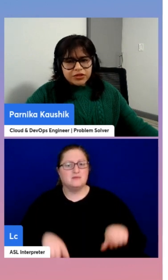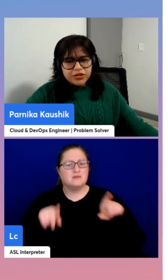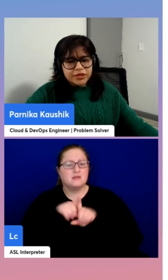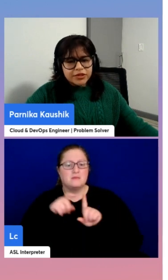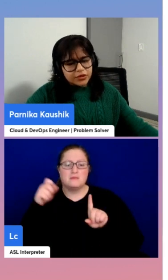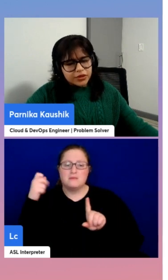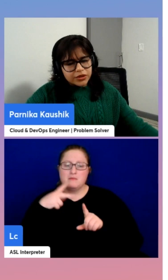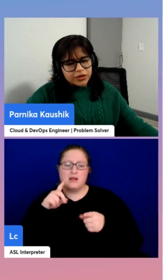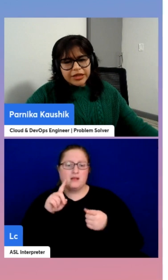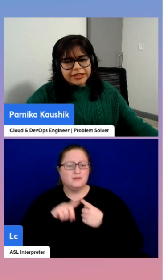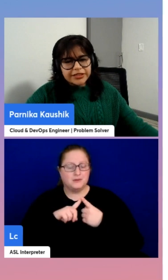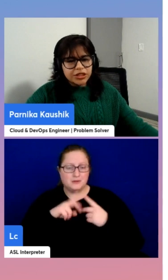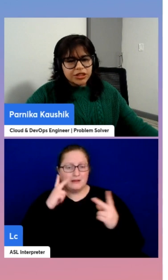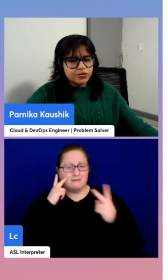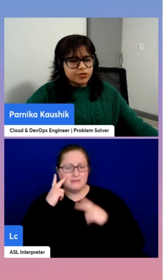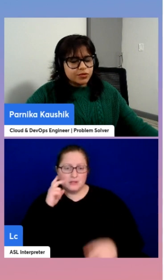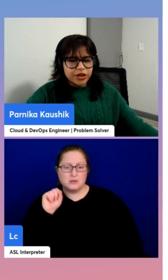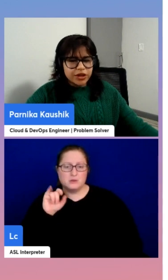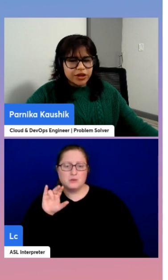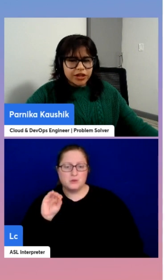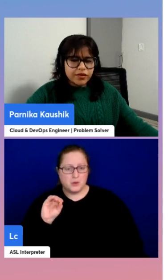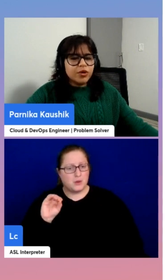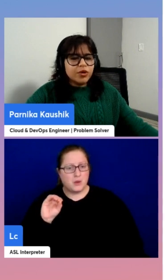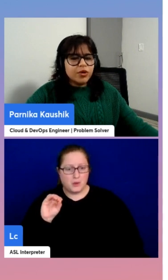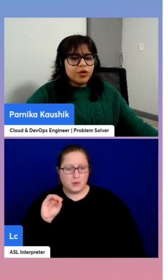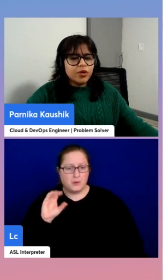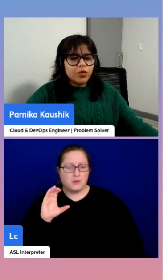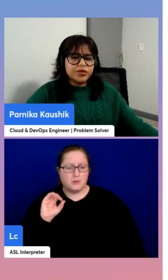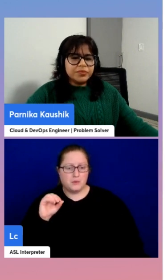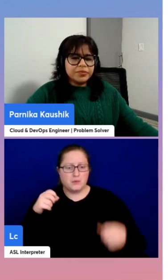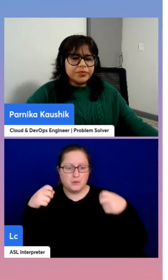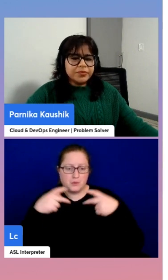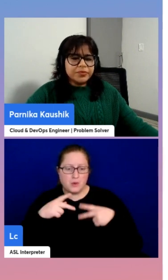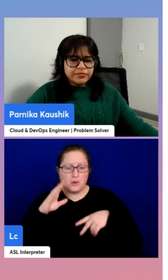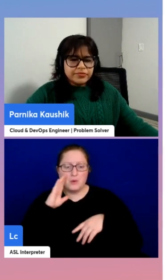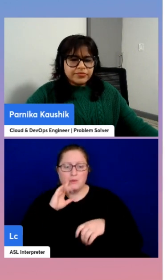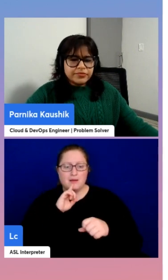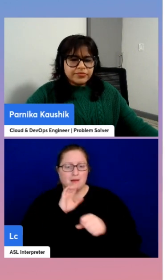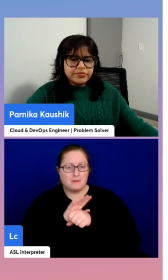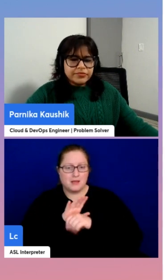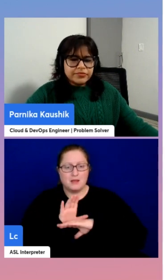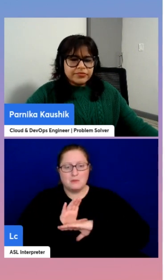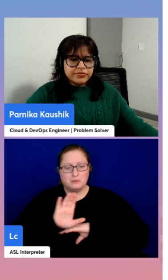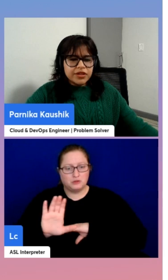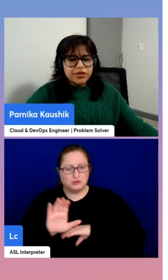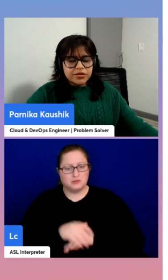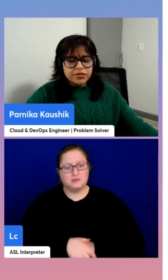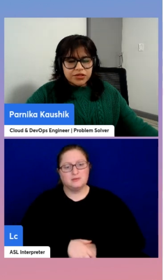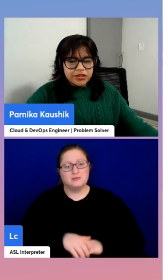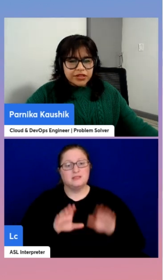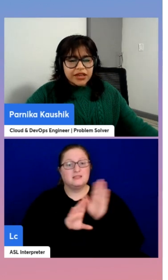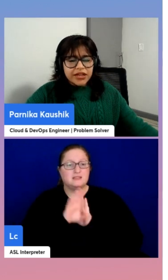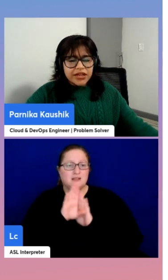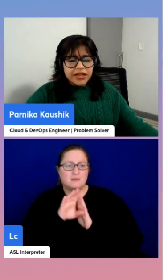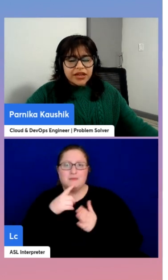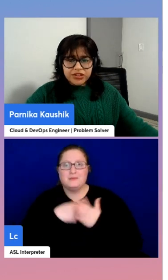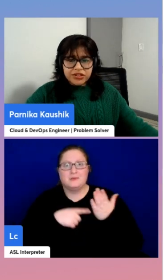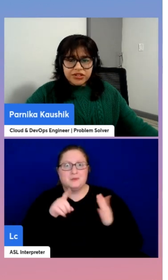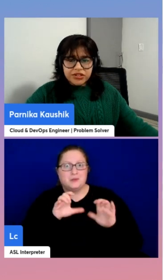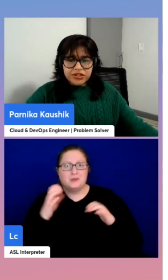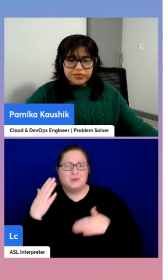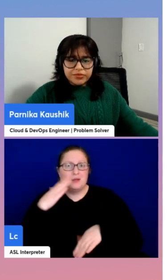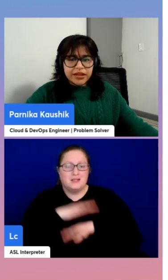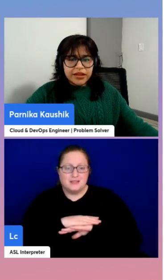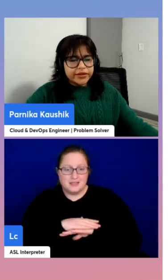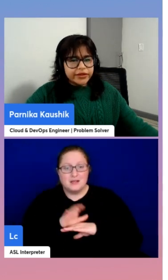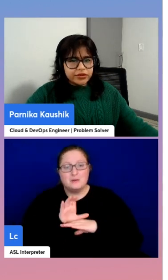Code. Going to make some changes. Going to commit them. We're going to push them. As a developer, that's what you did. Now I pushed it